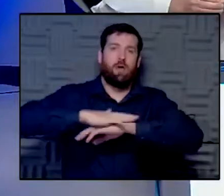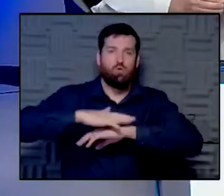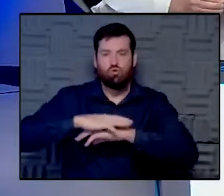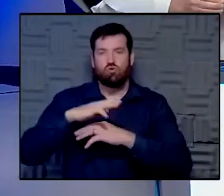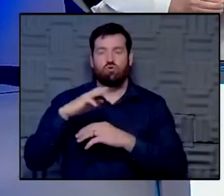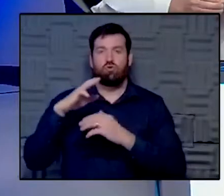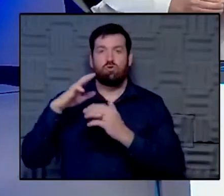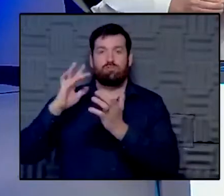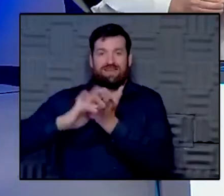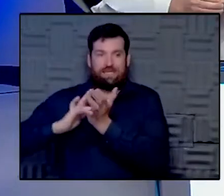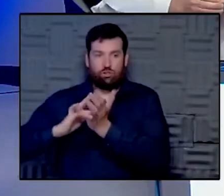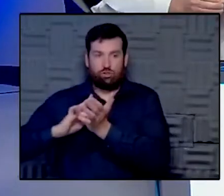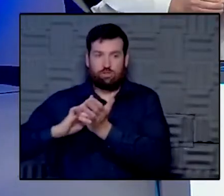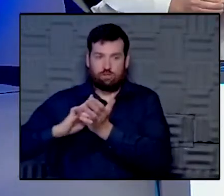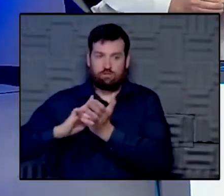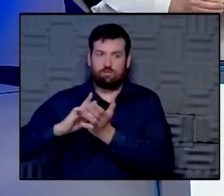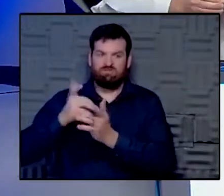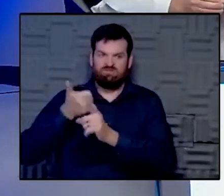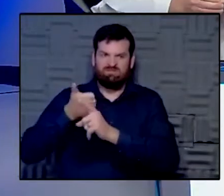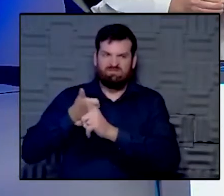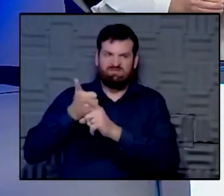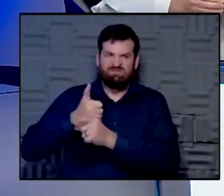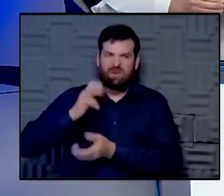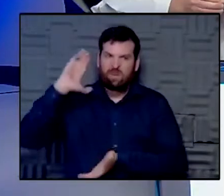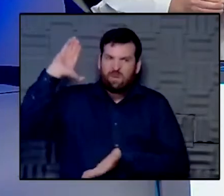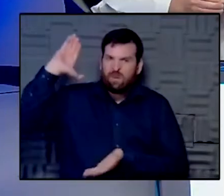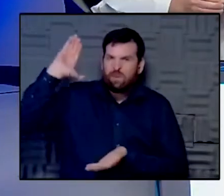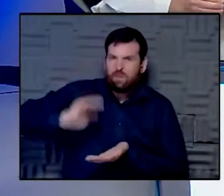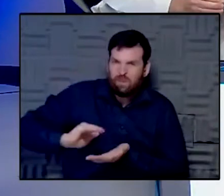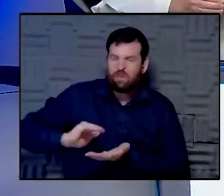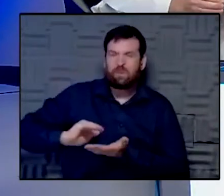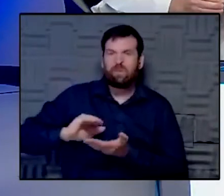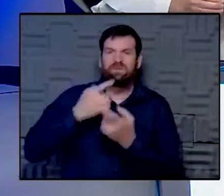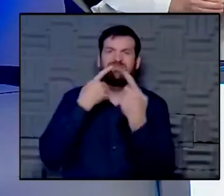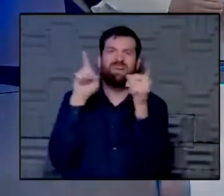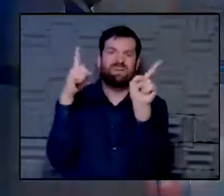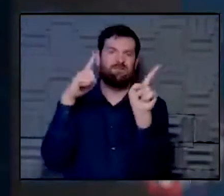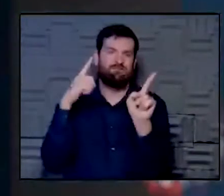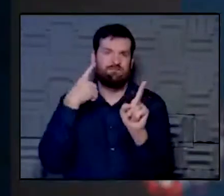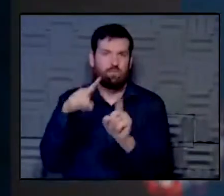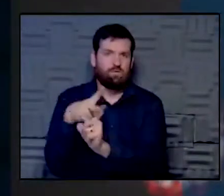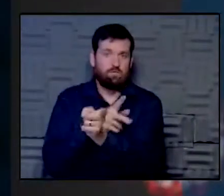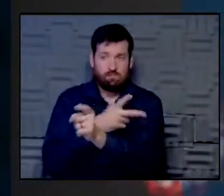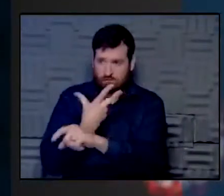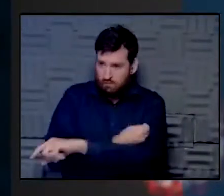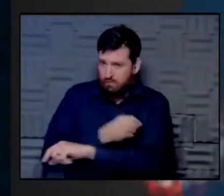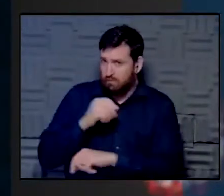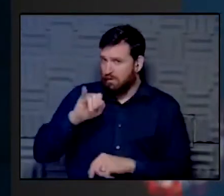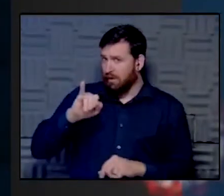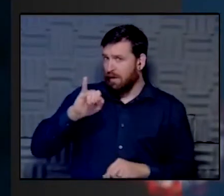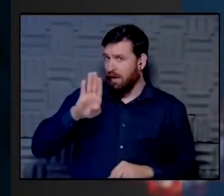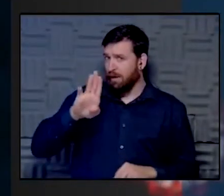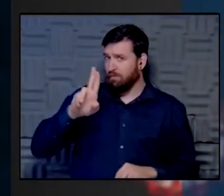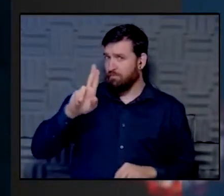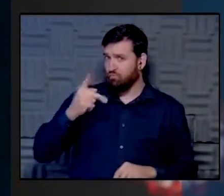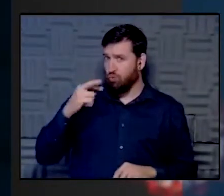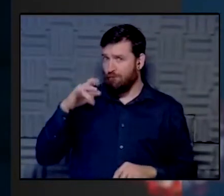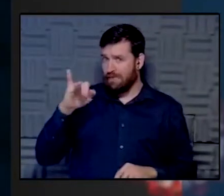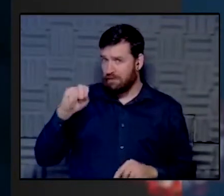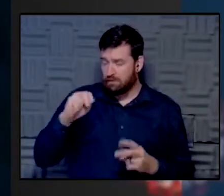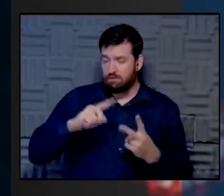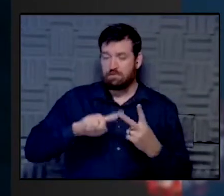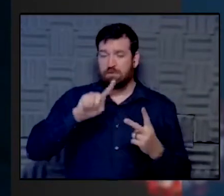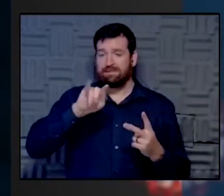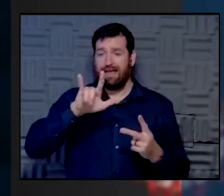vaccine weakens the efficacy of the shot. Is that true? Can I take Tylenol and ibuprofen? I